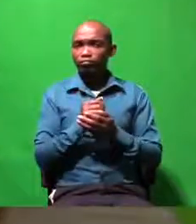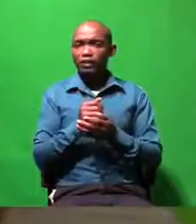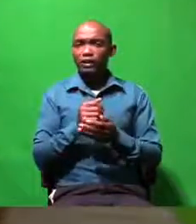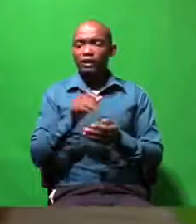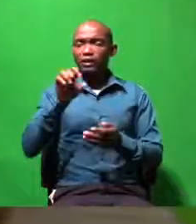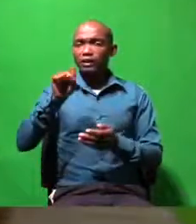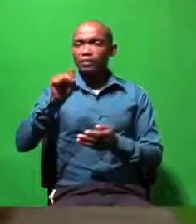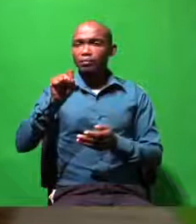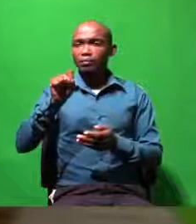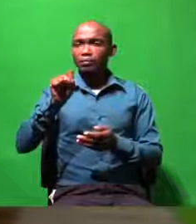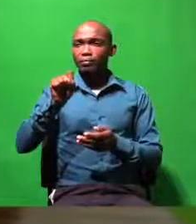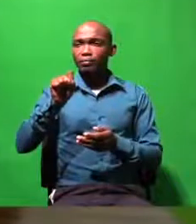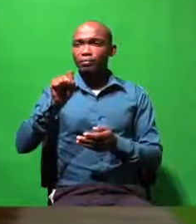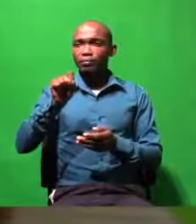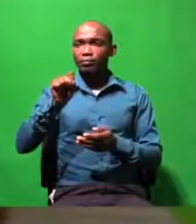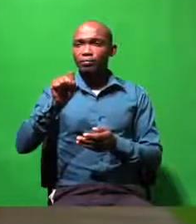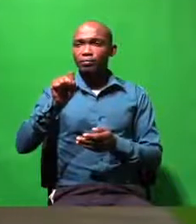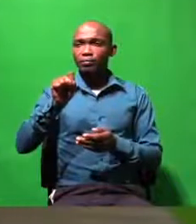survey.